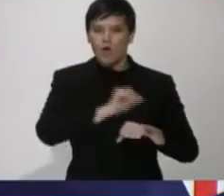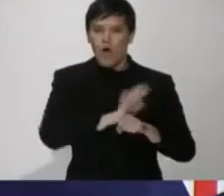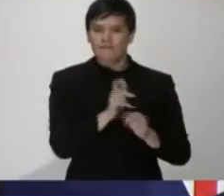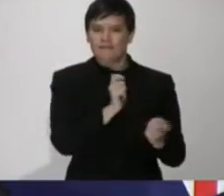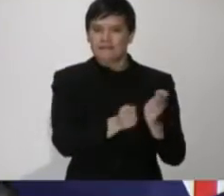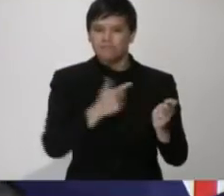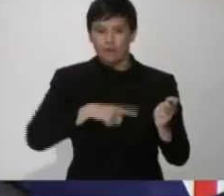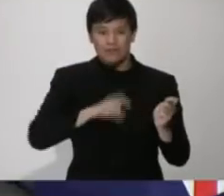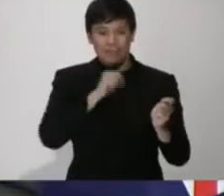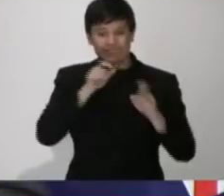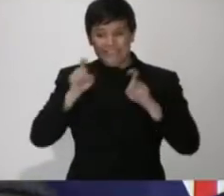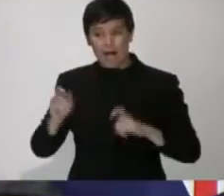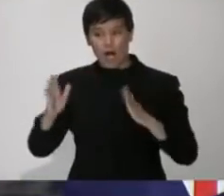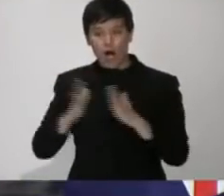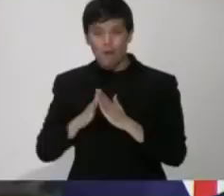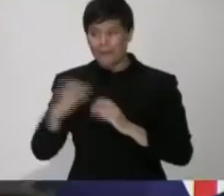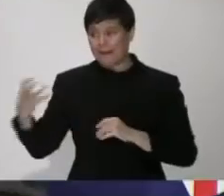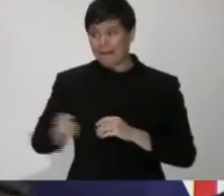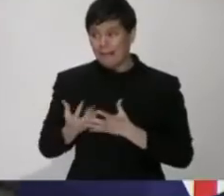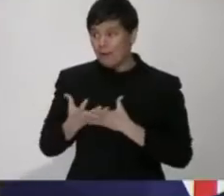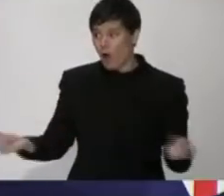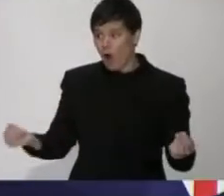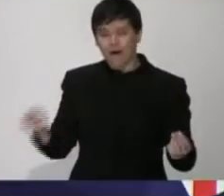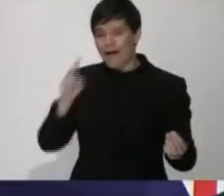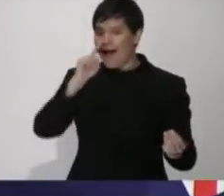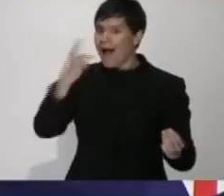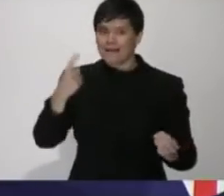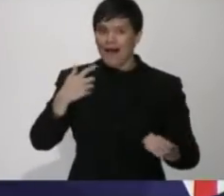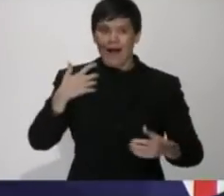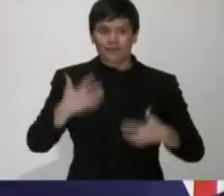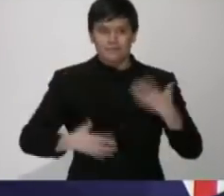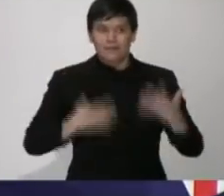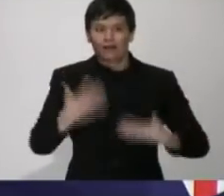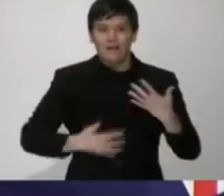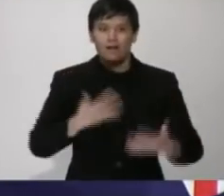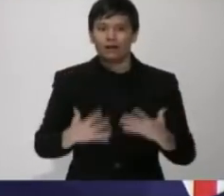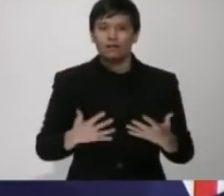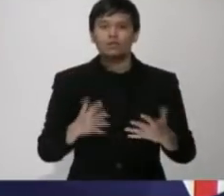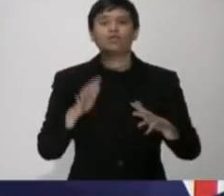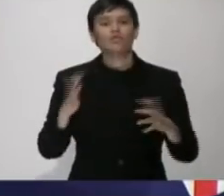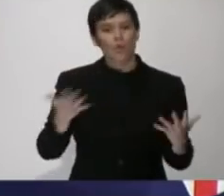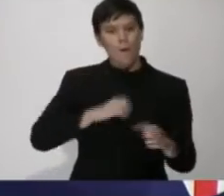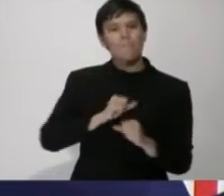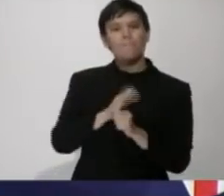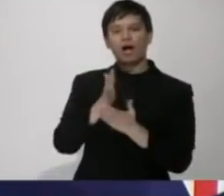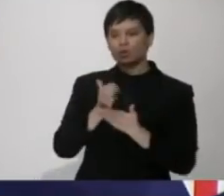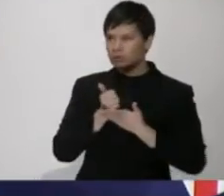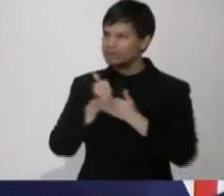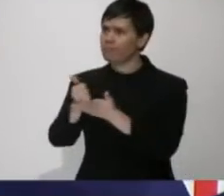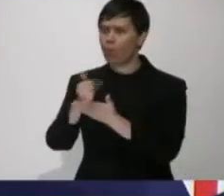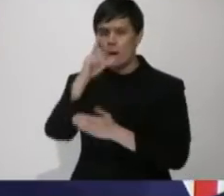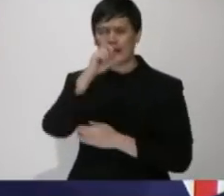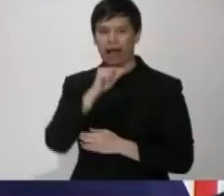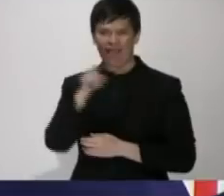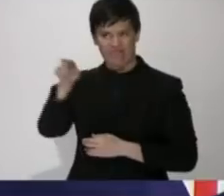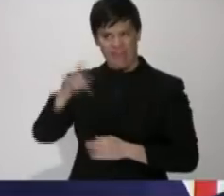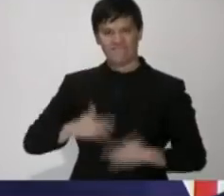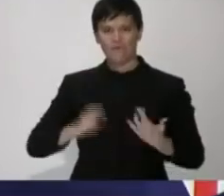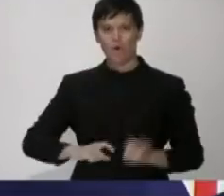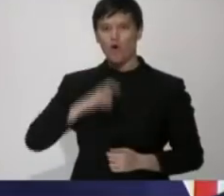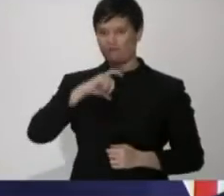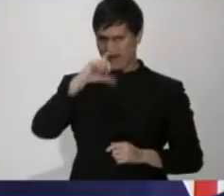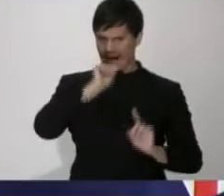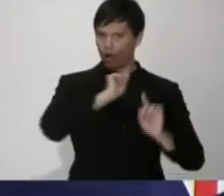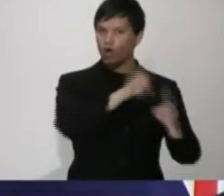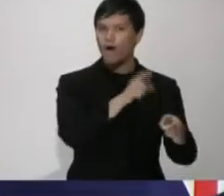Sorry, just on the mortgage holiday extensions, do you trust banks to make the the right decisions when deciding who can and can't get